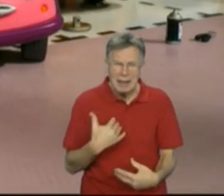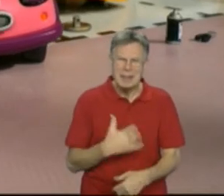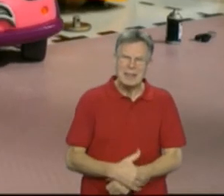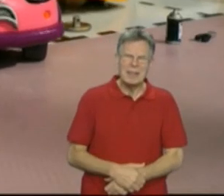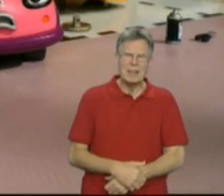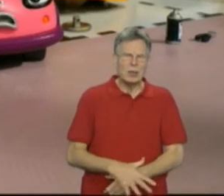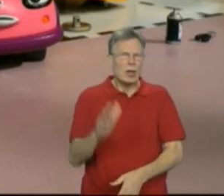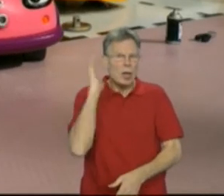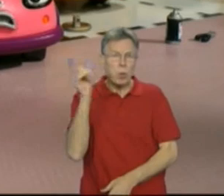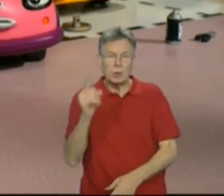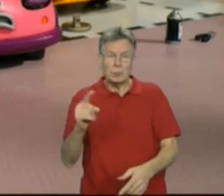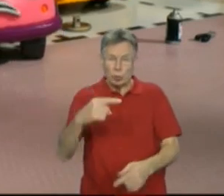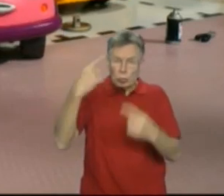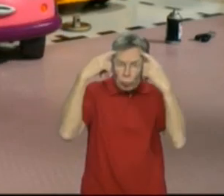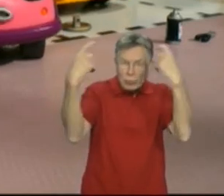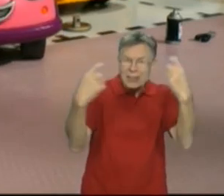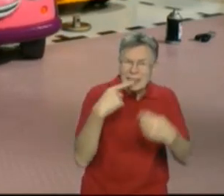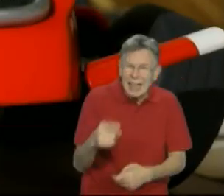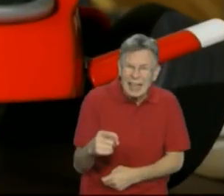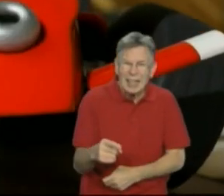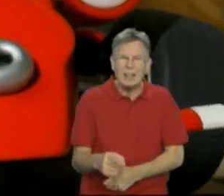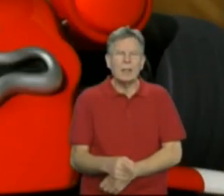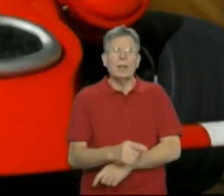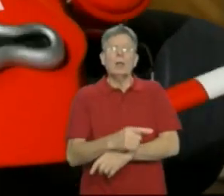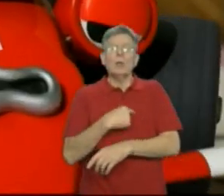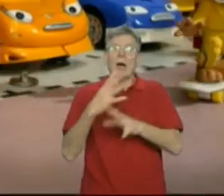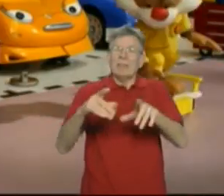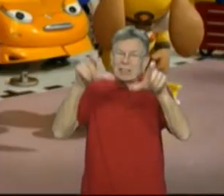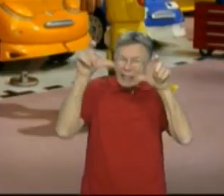Chris said, Rory. We have to stay here and rest.